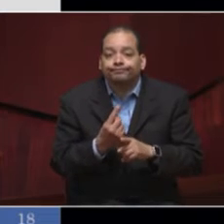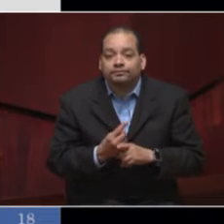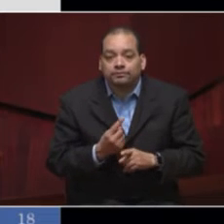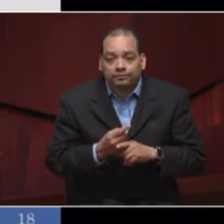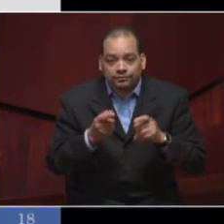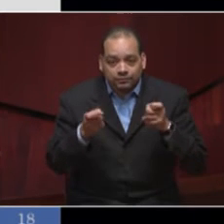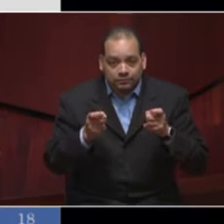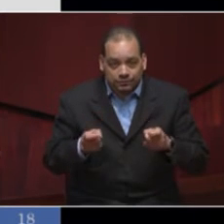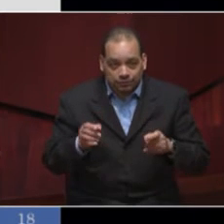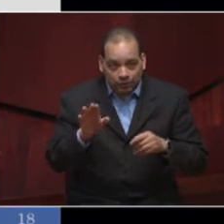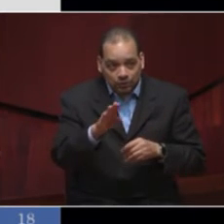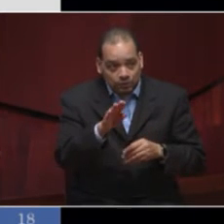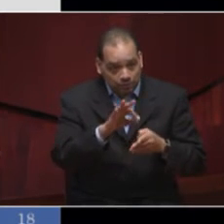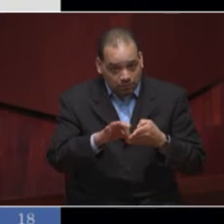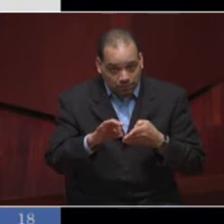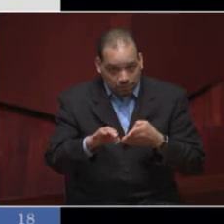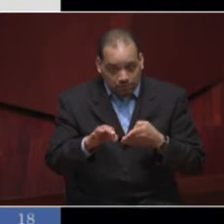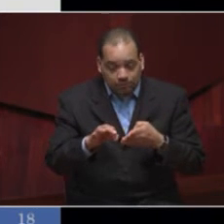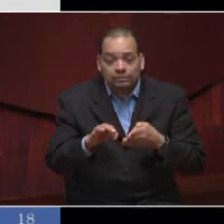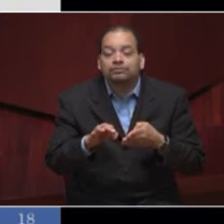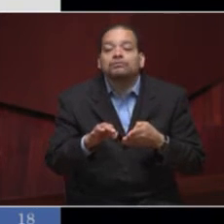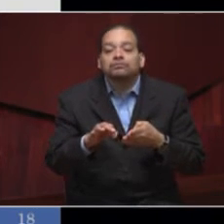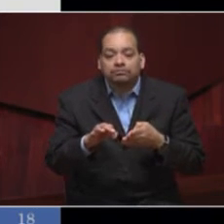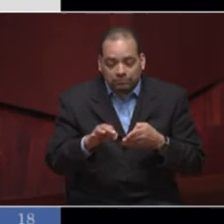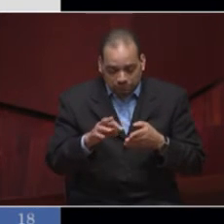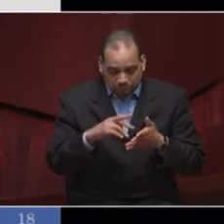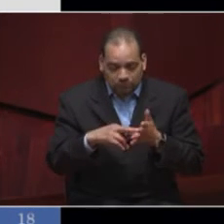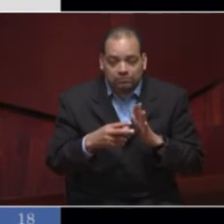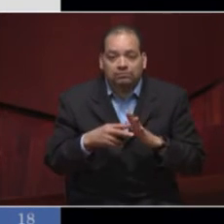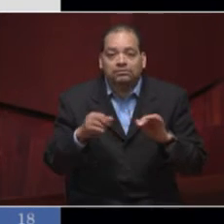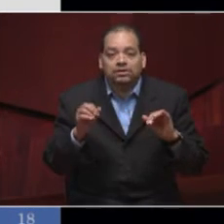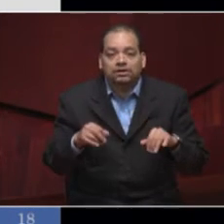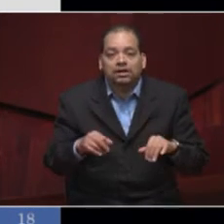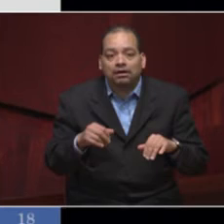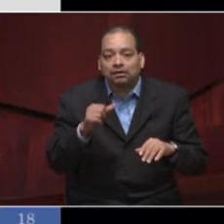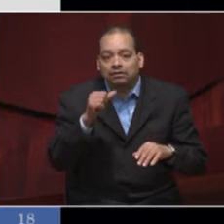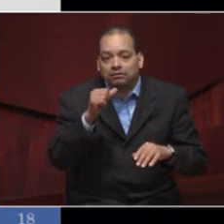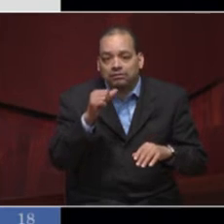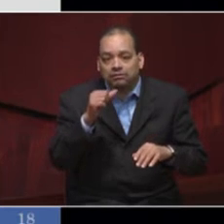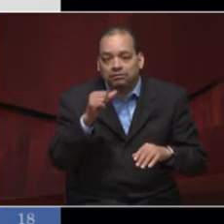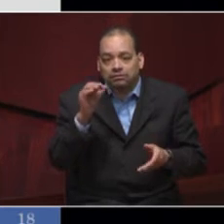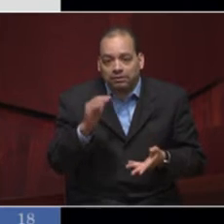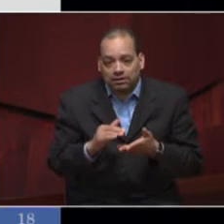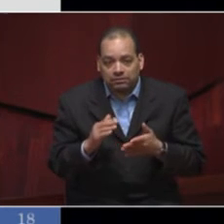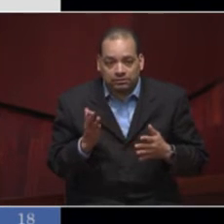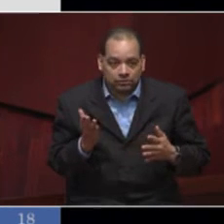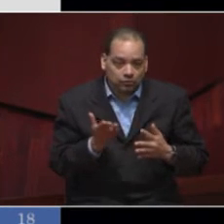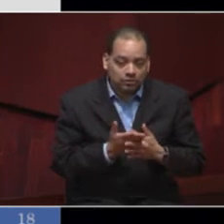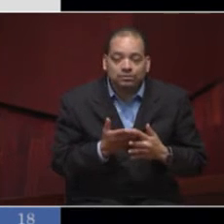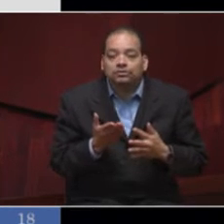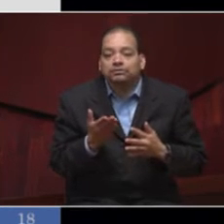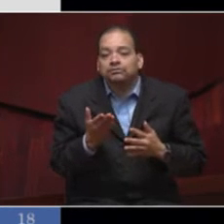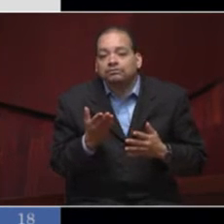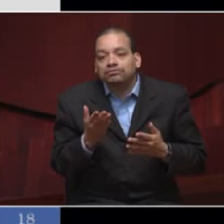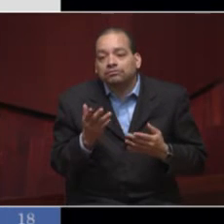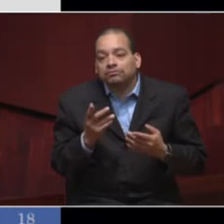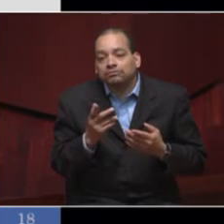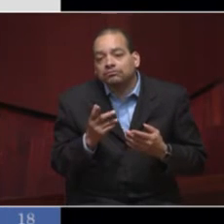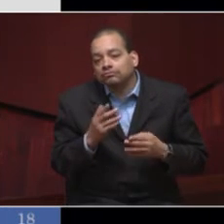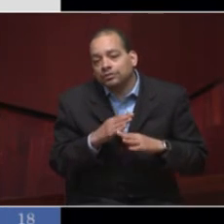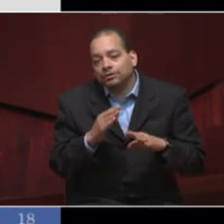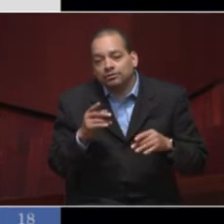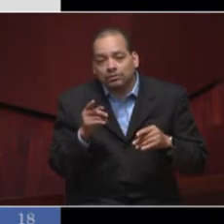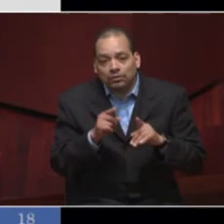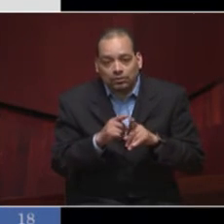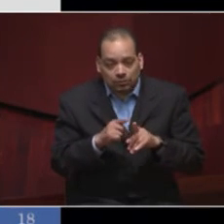can help, avoid work interruptions, reduce the extra work to resolve the issues. And let me just